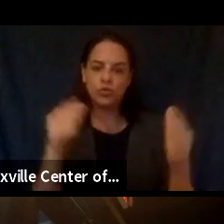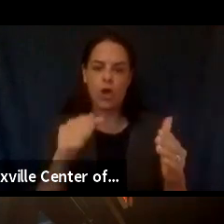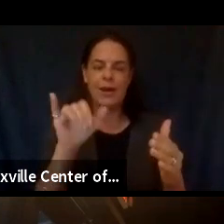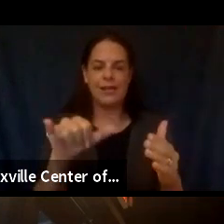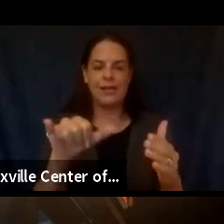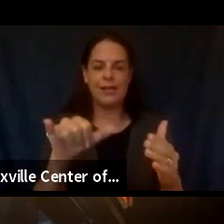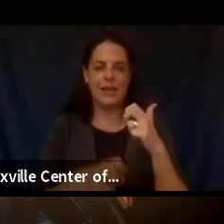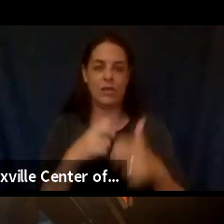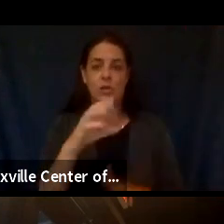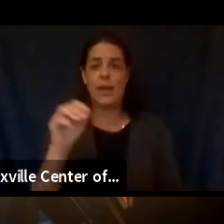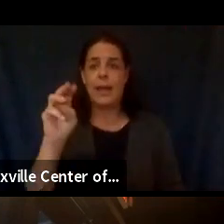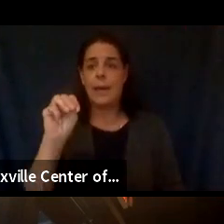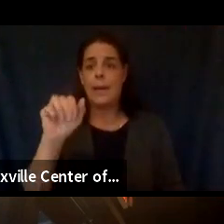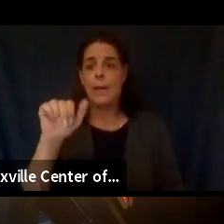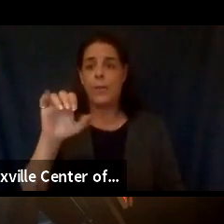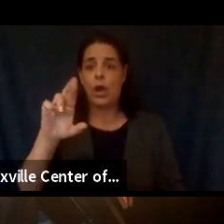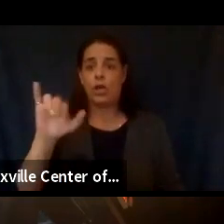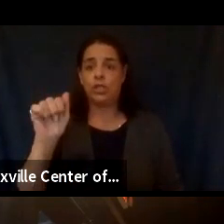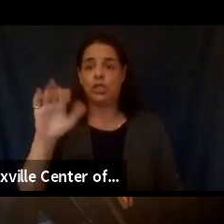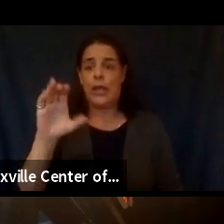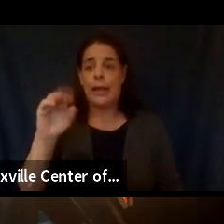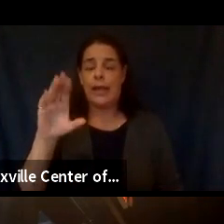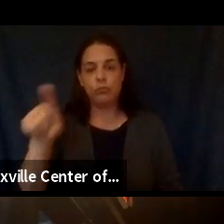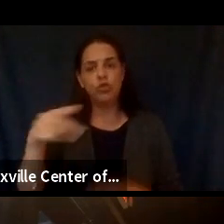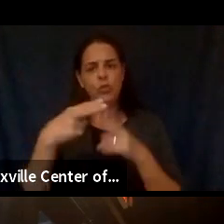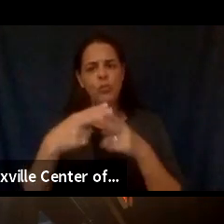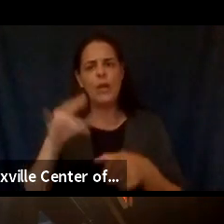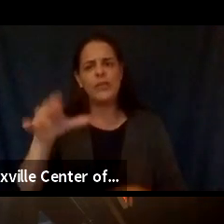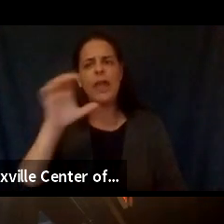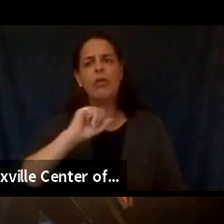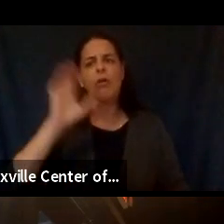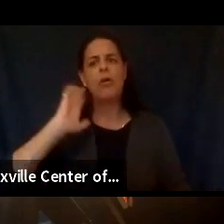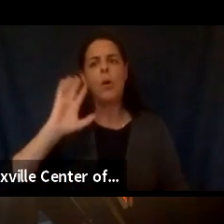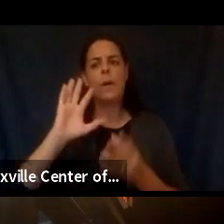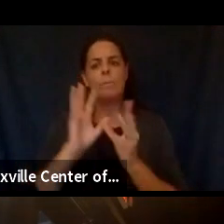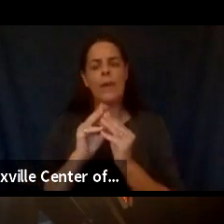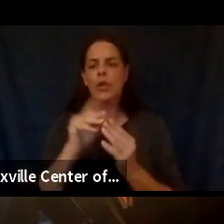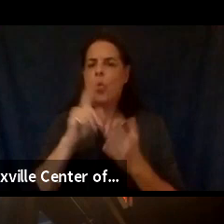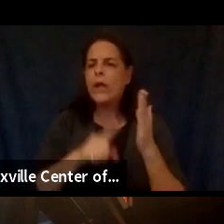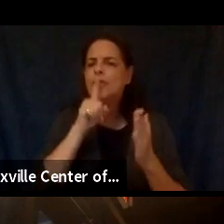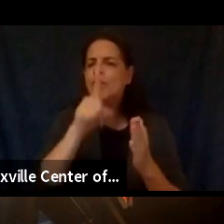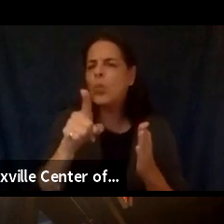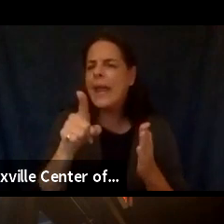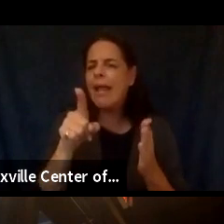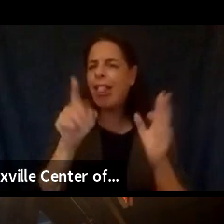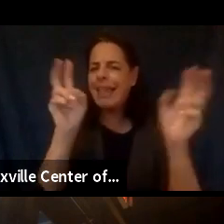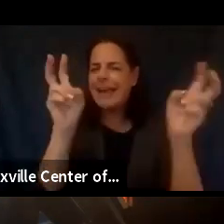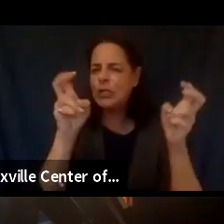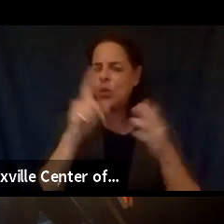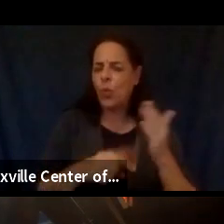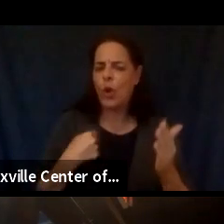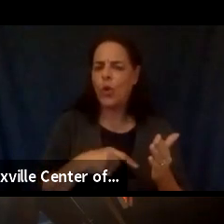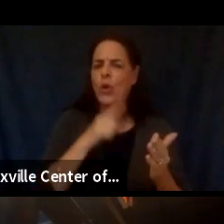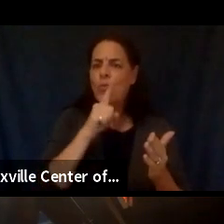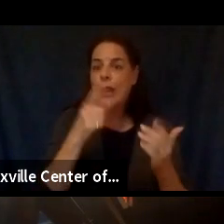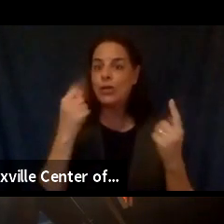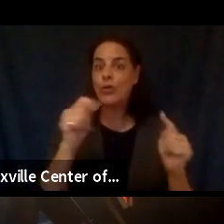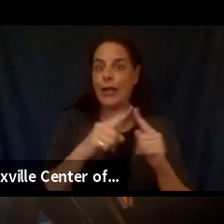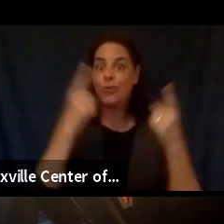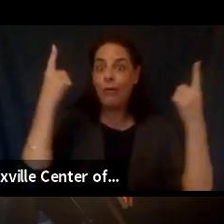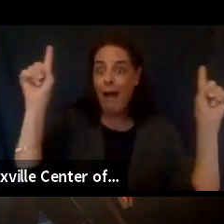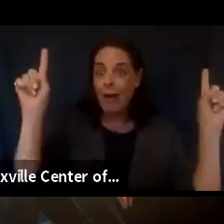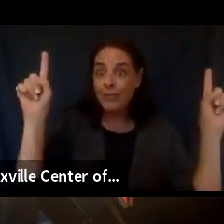And Mayor Jacobs, you've mentioned that in prior meetings. You know, what's the real issue here? What are we trying to accomplish? And